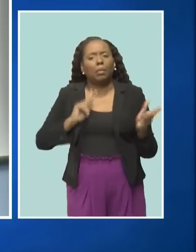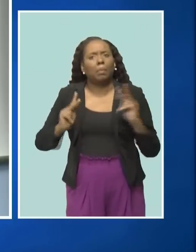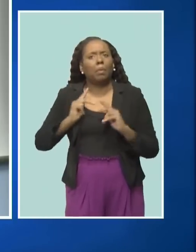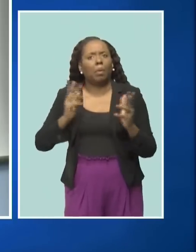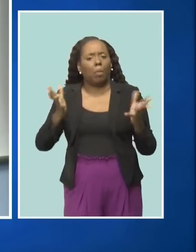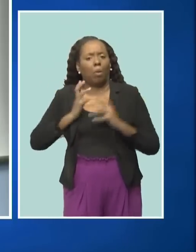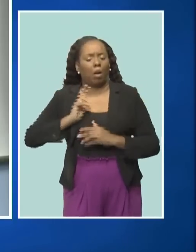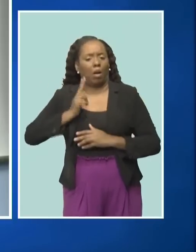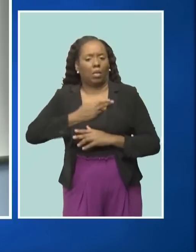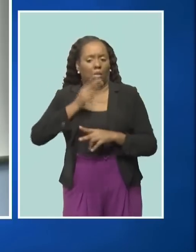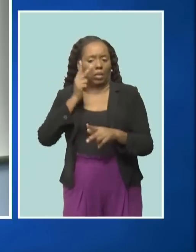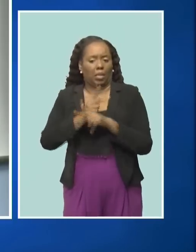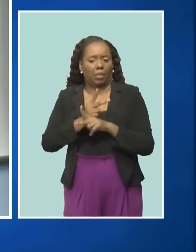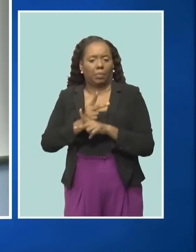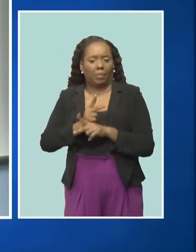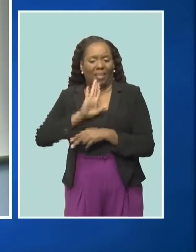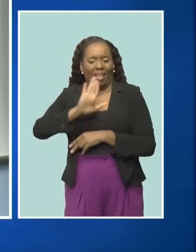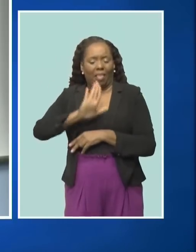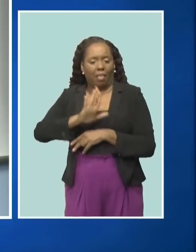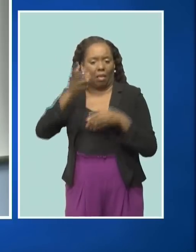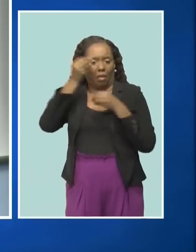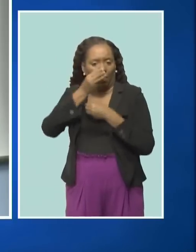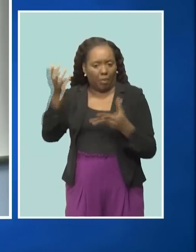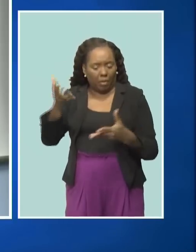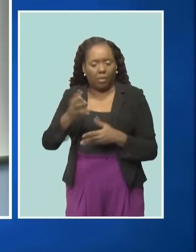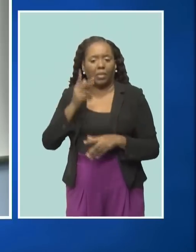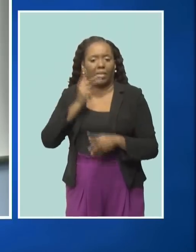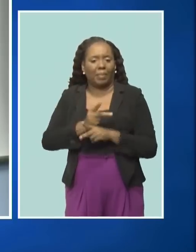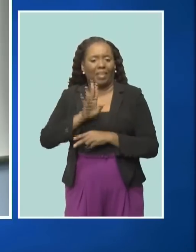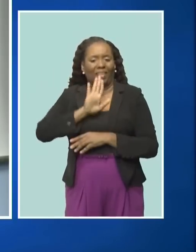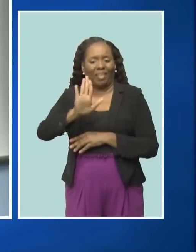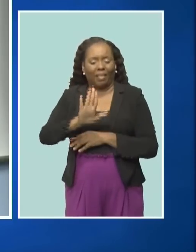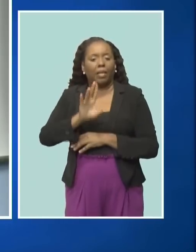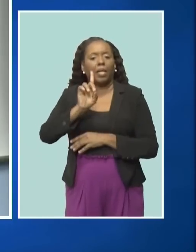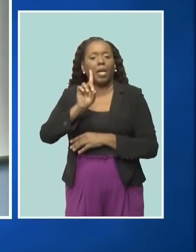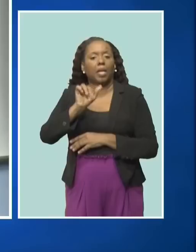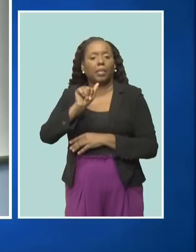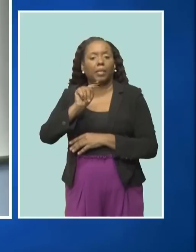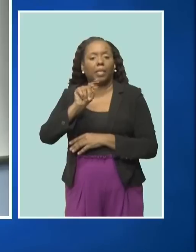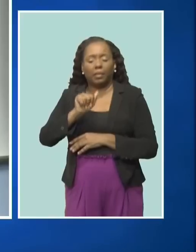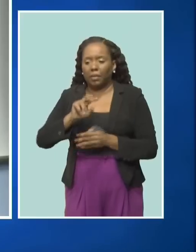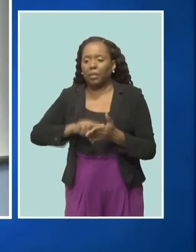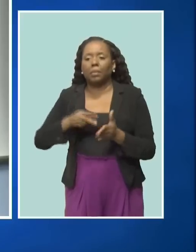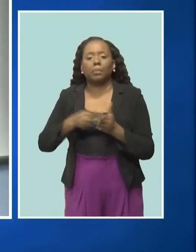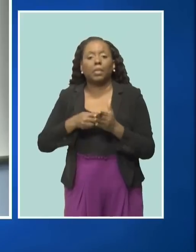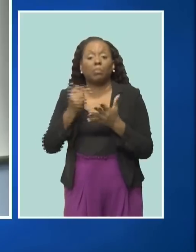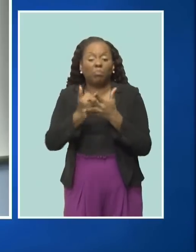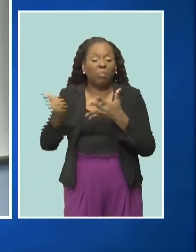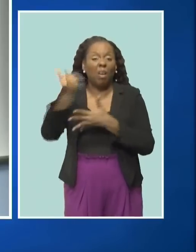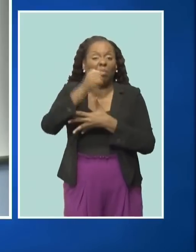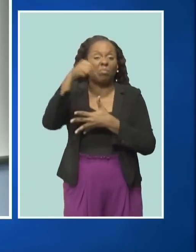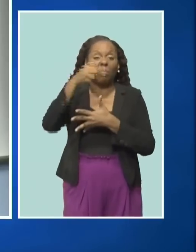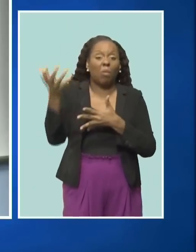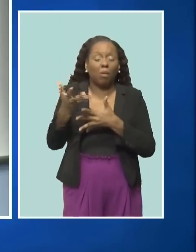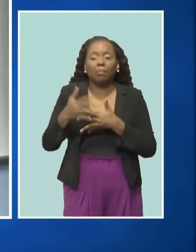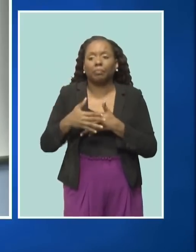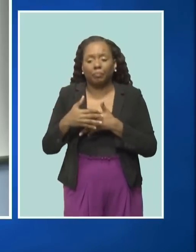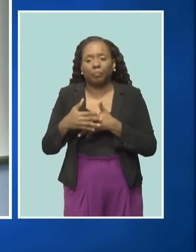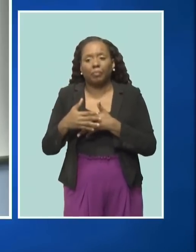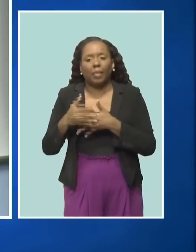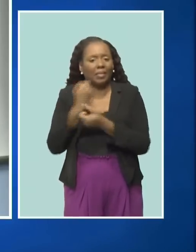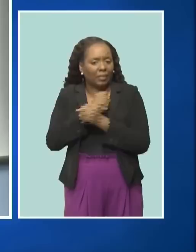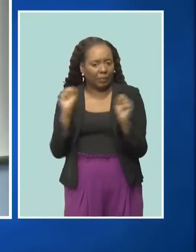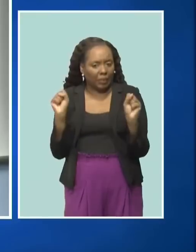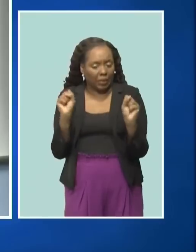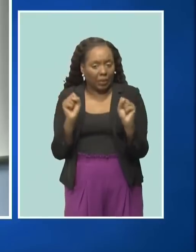it means that job number 1 is our cybersecurity efforts. A big part of